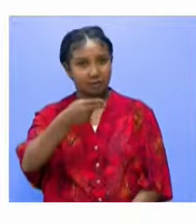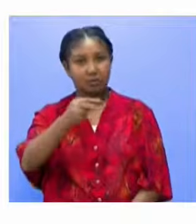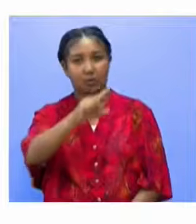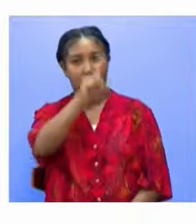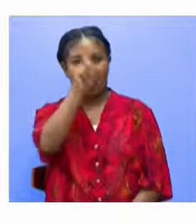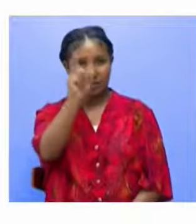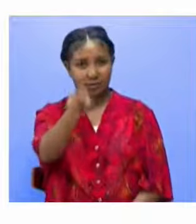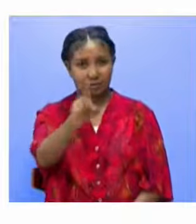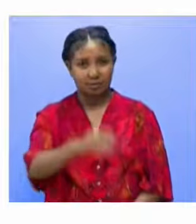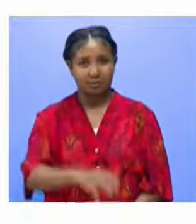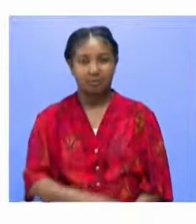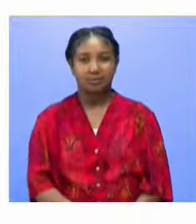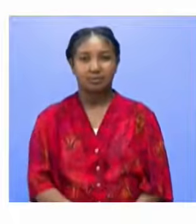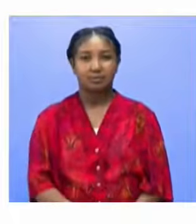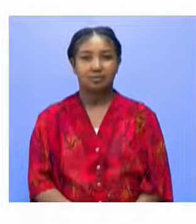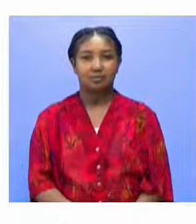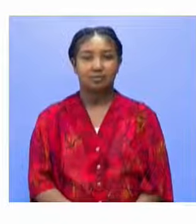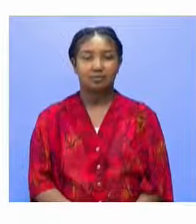questions,